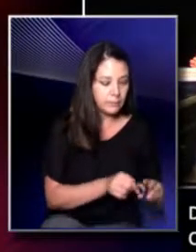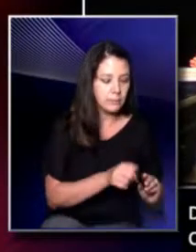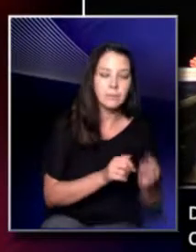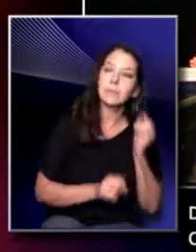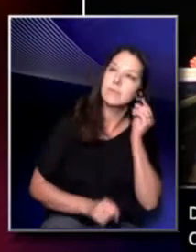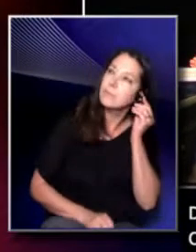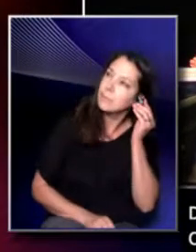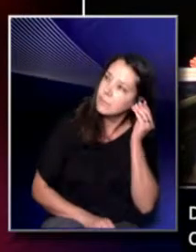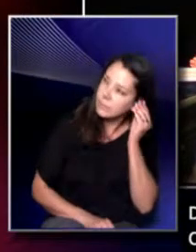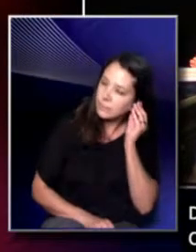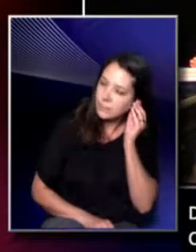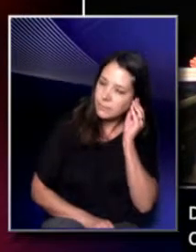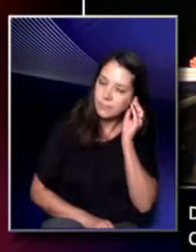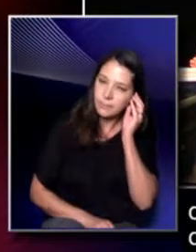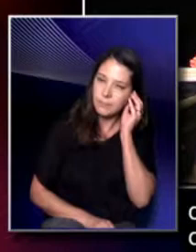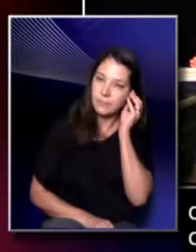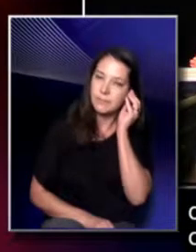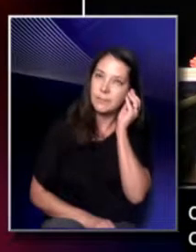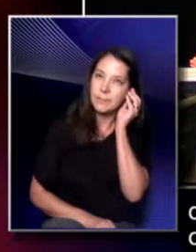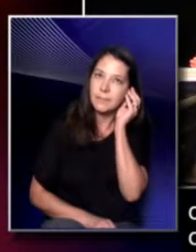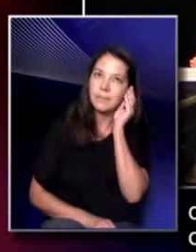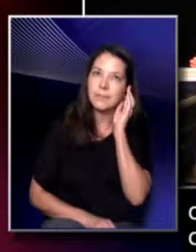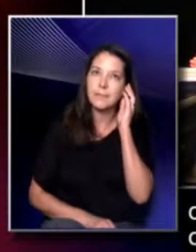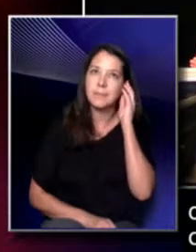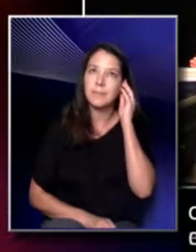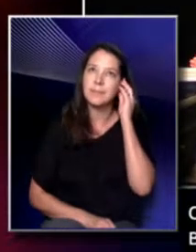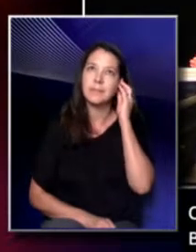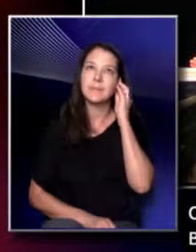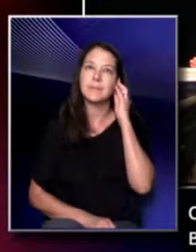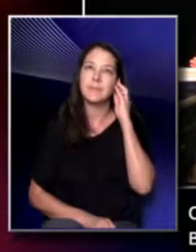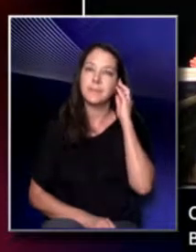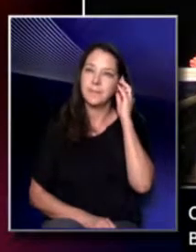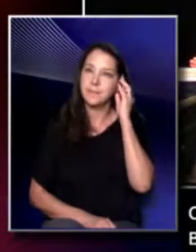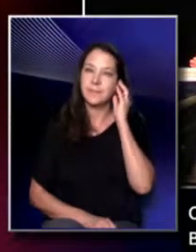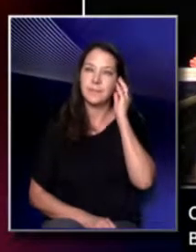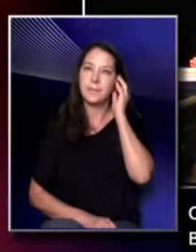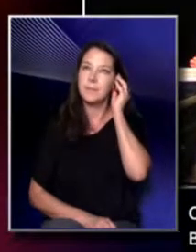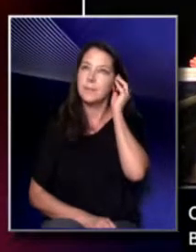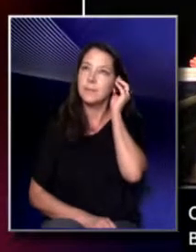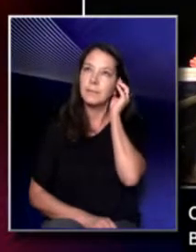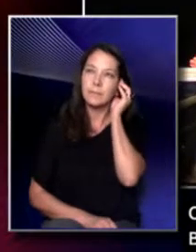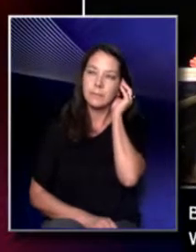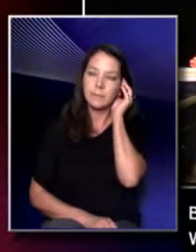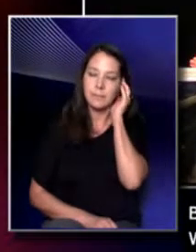down, a lot. Because this is good, but when we see